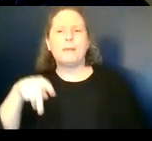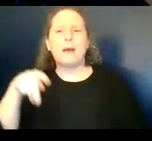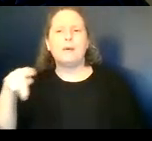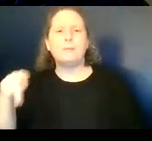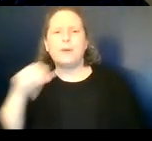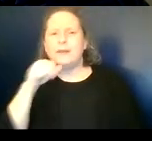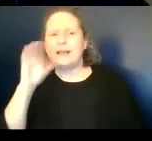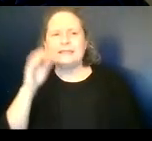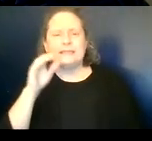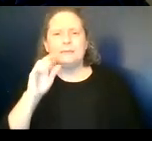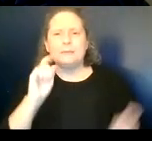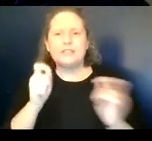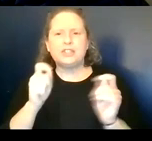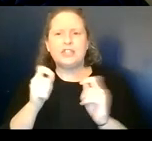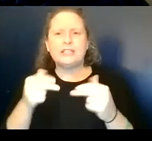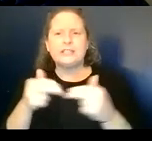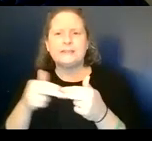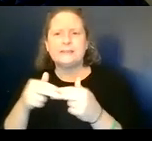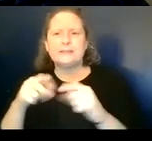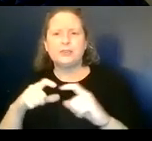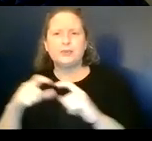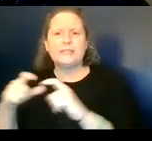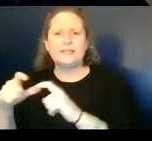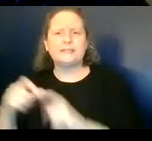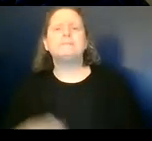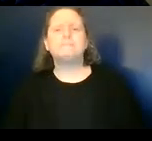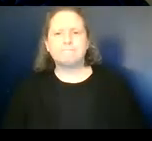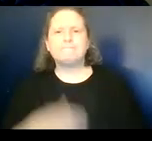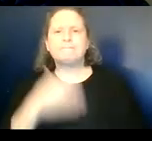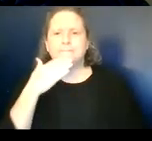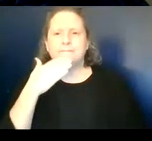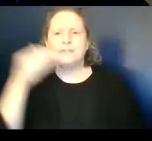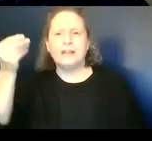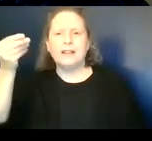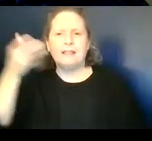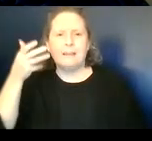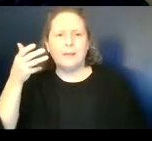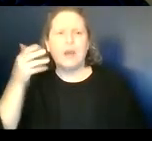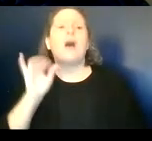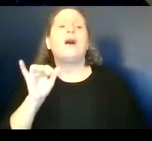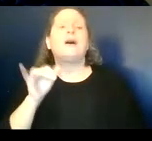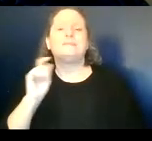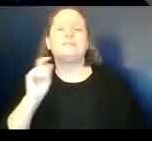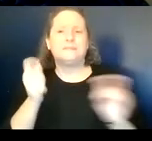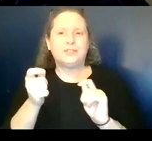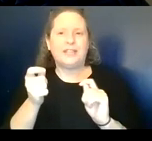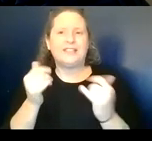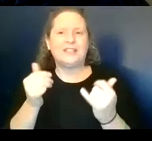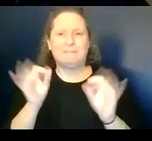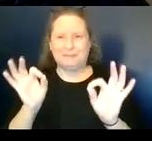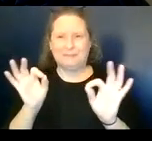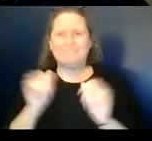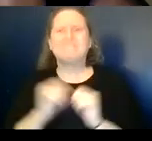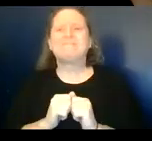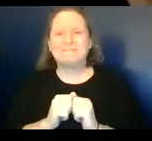forwarding. Oh, okay. Good to know. All right. Thank you so much for that. Are you seeing? Thank you. Okay,